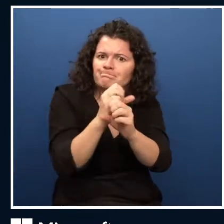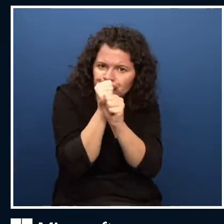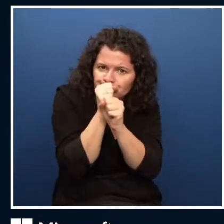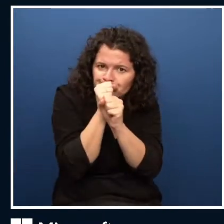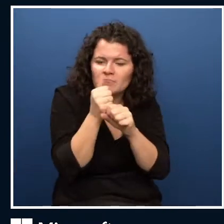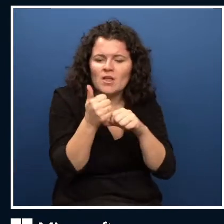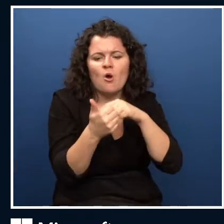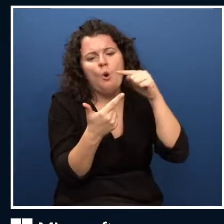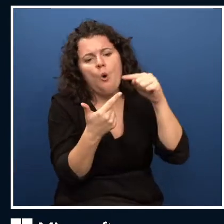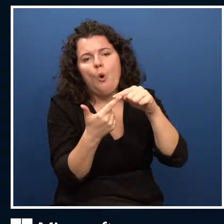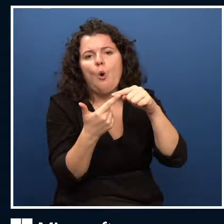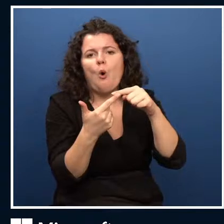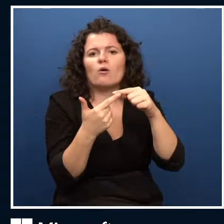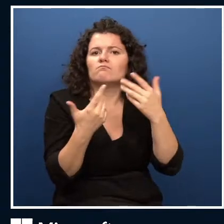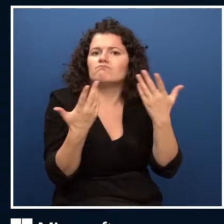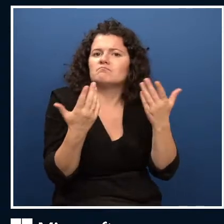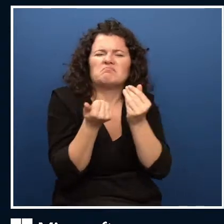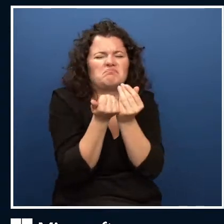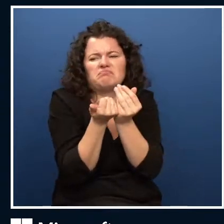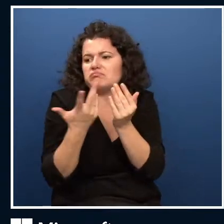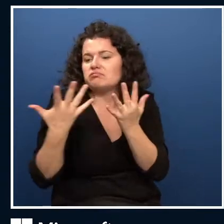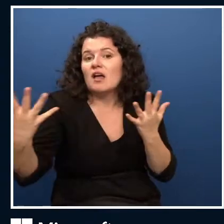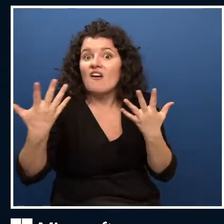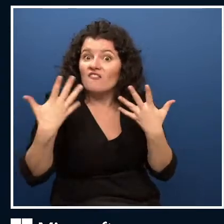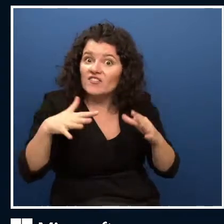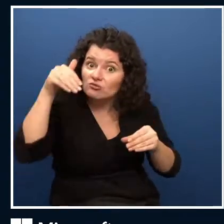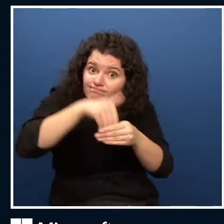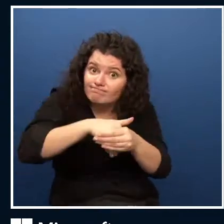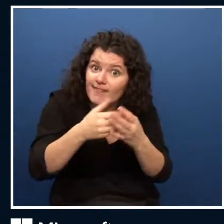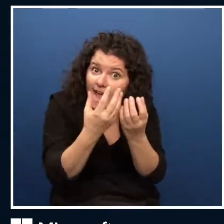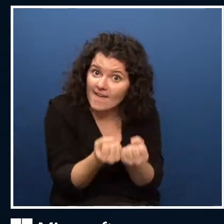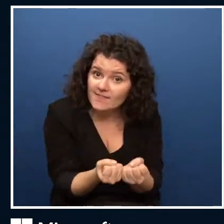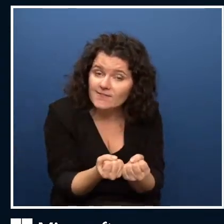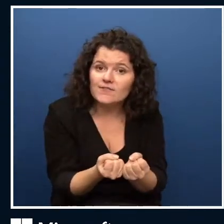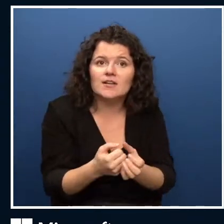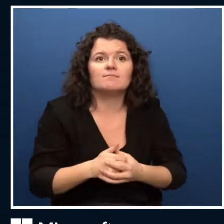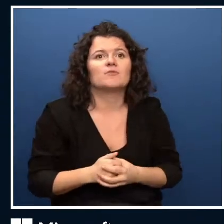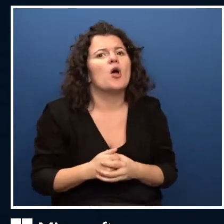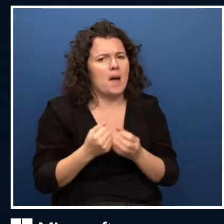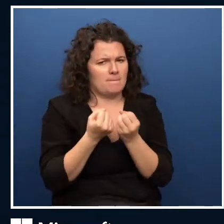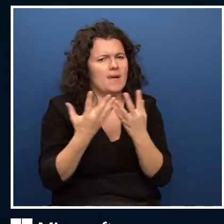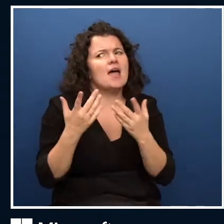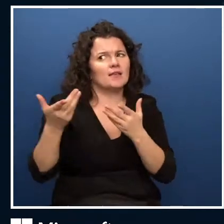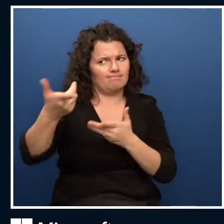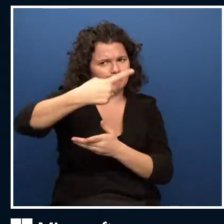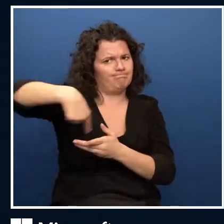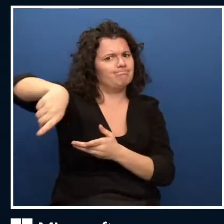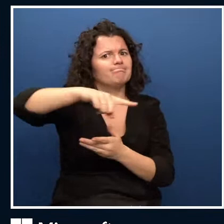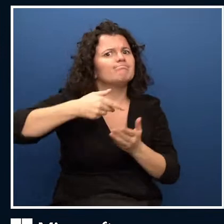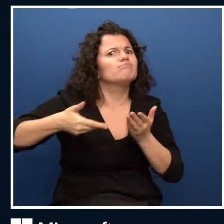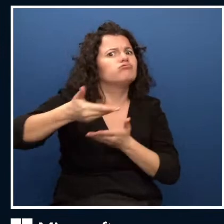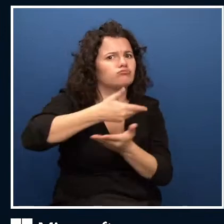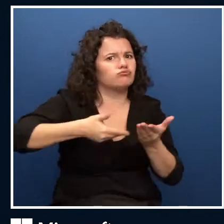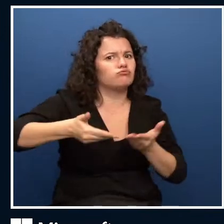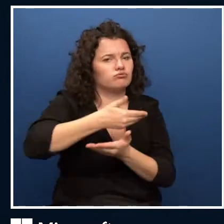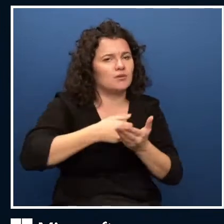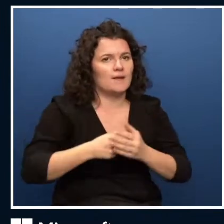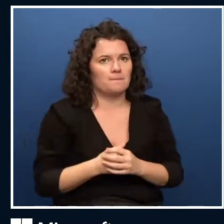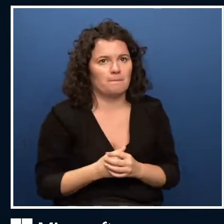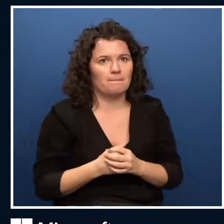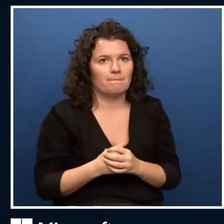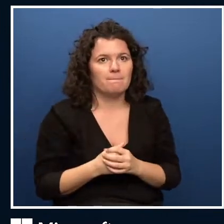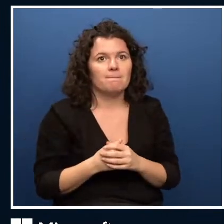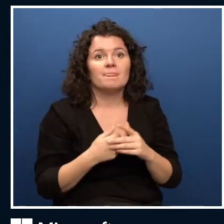it. For this talk, we'll be discussing about a part of responsible